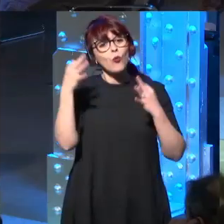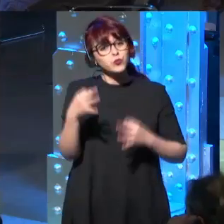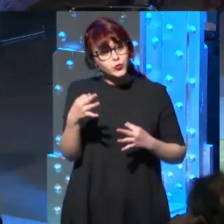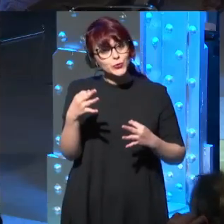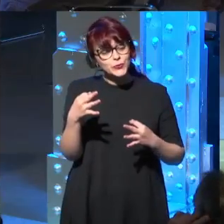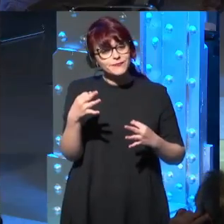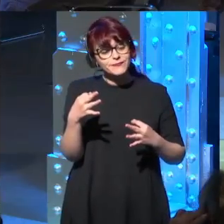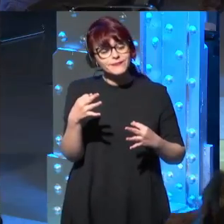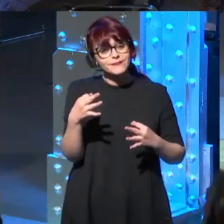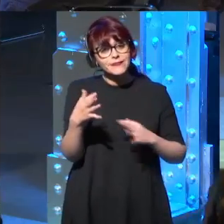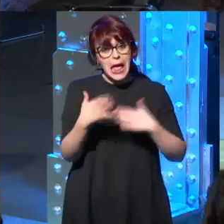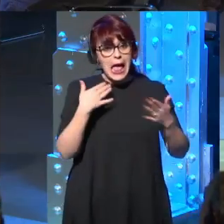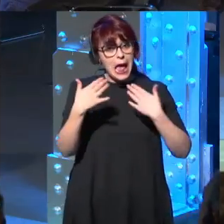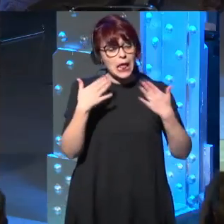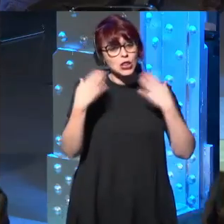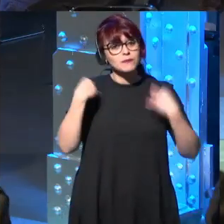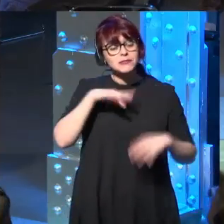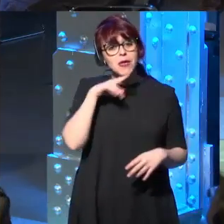my partner,